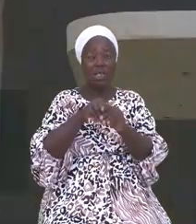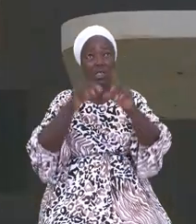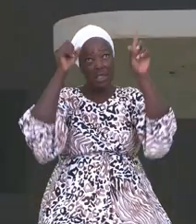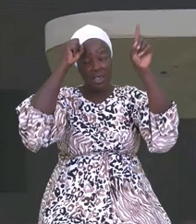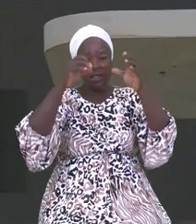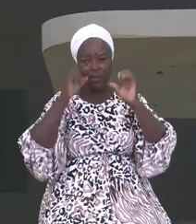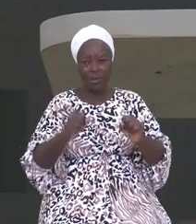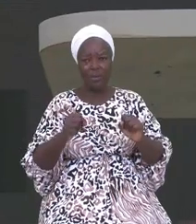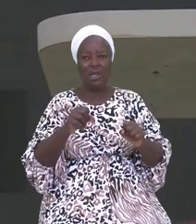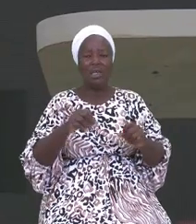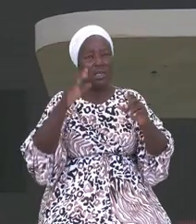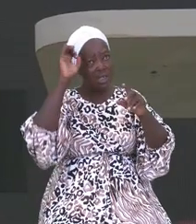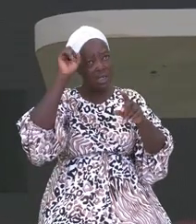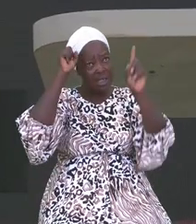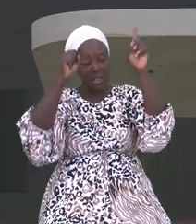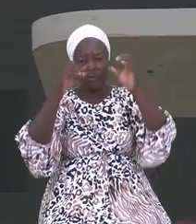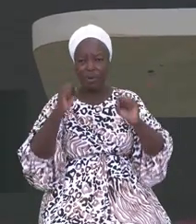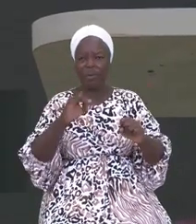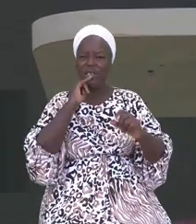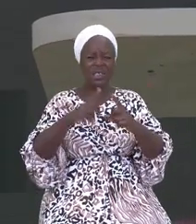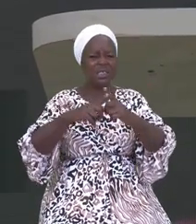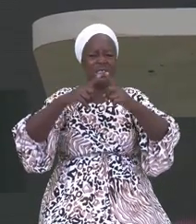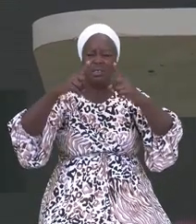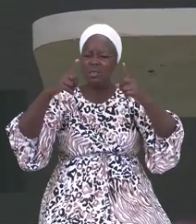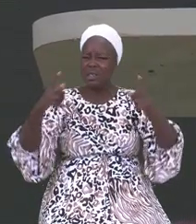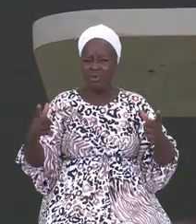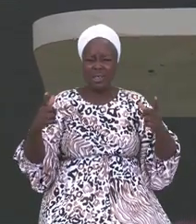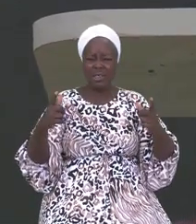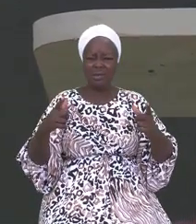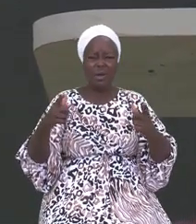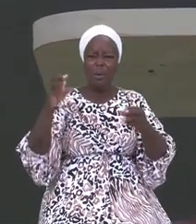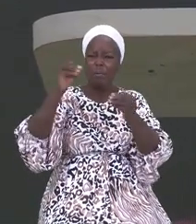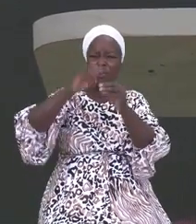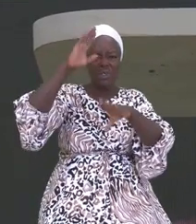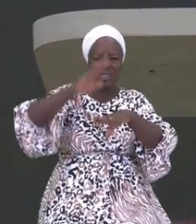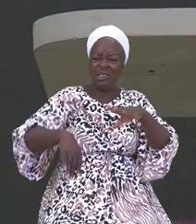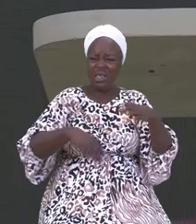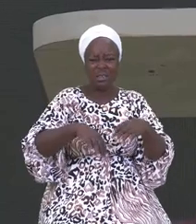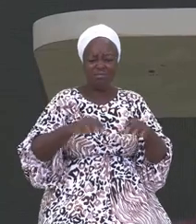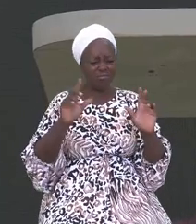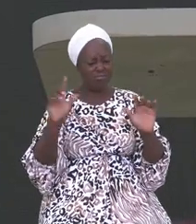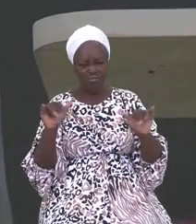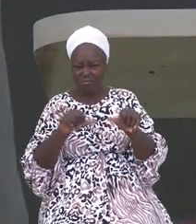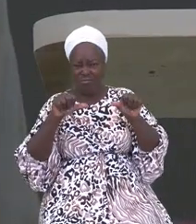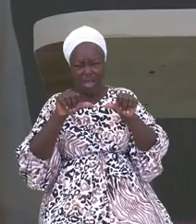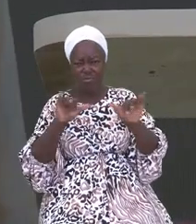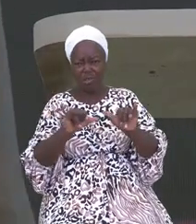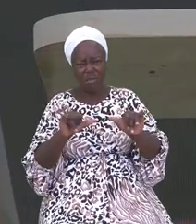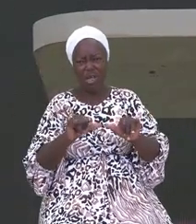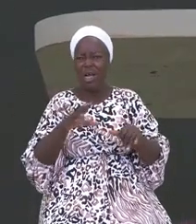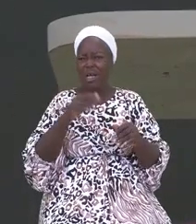is immense. His power is great beyond mention. His power is